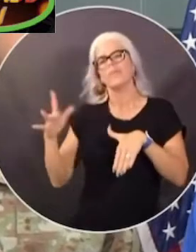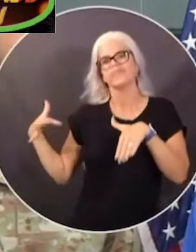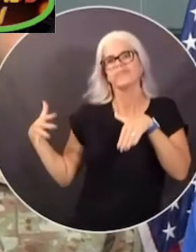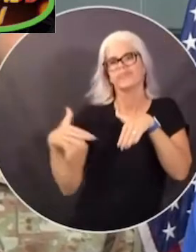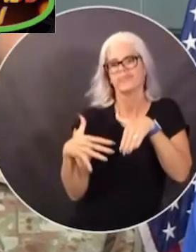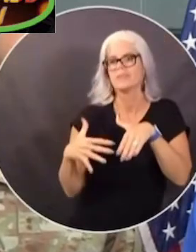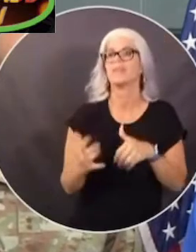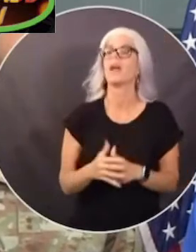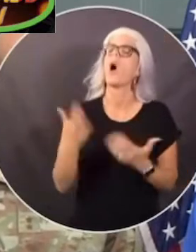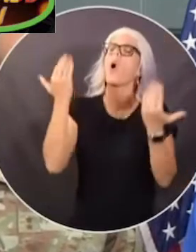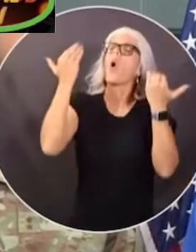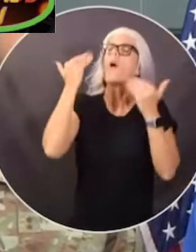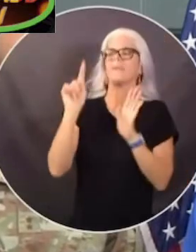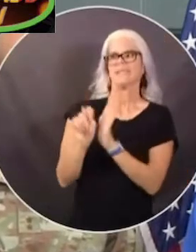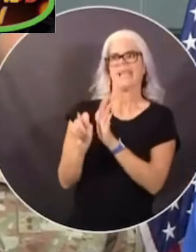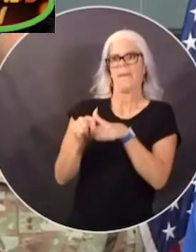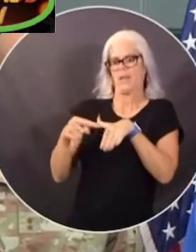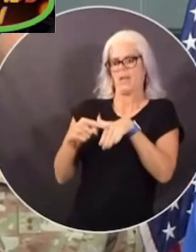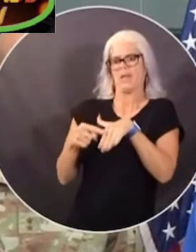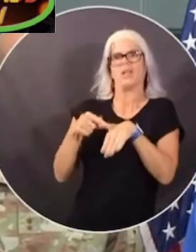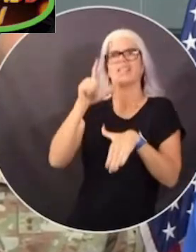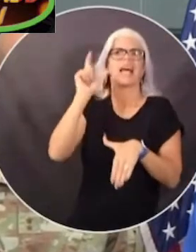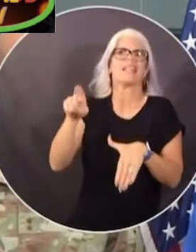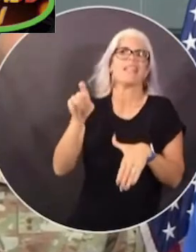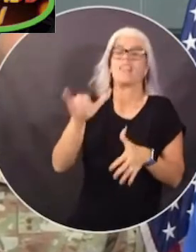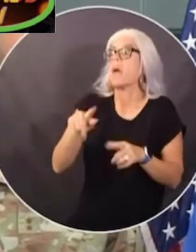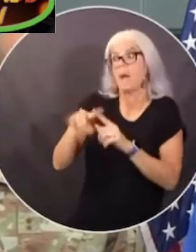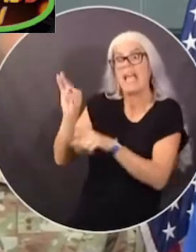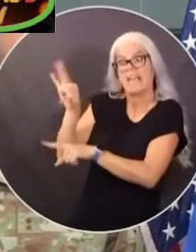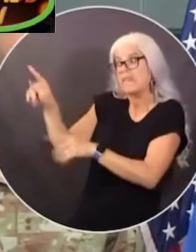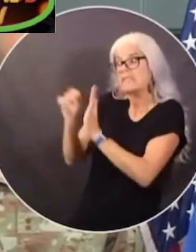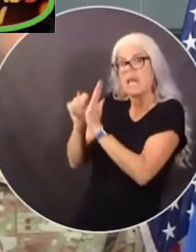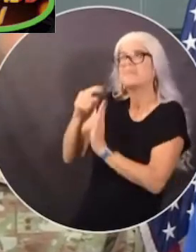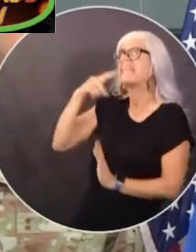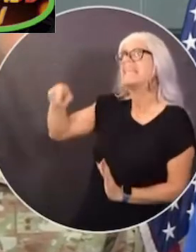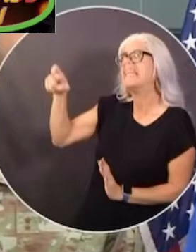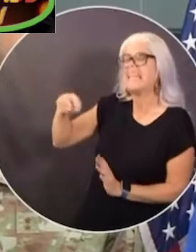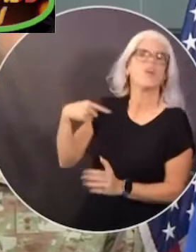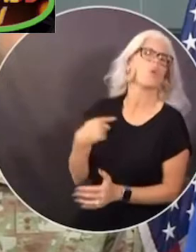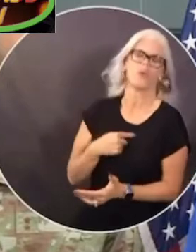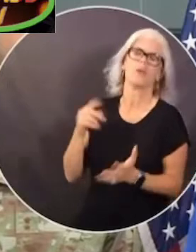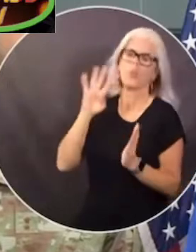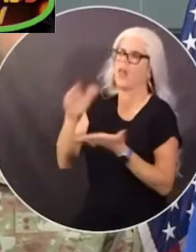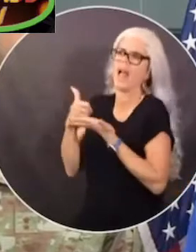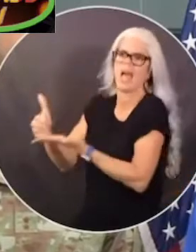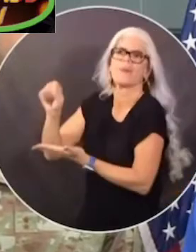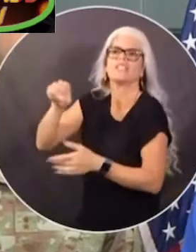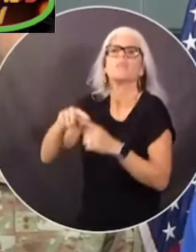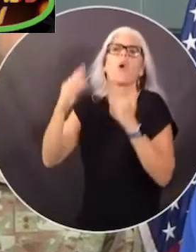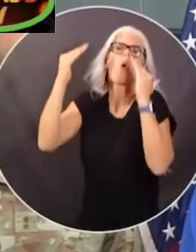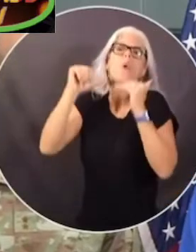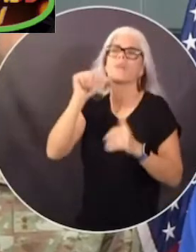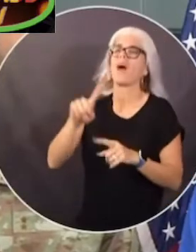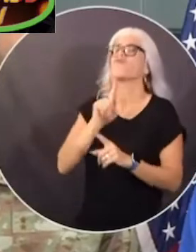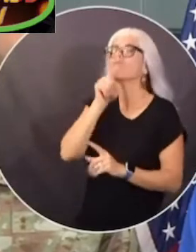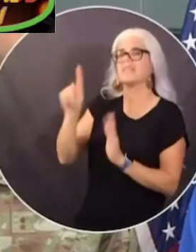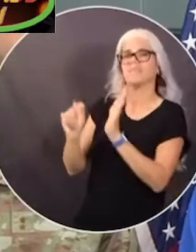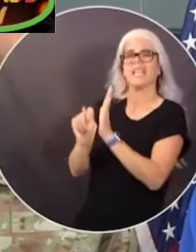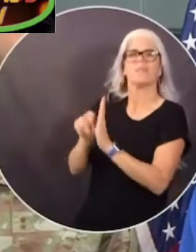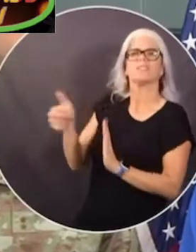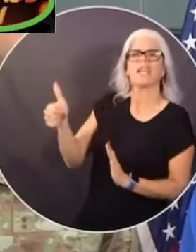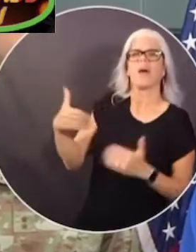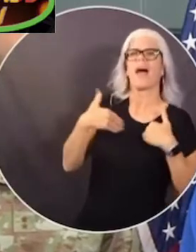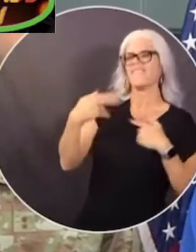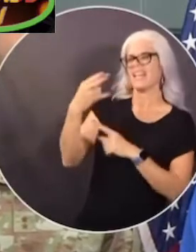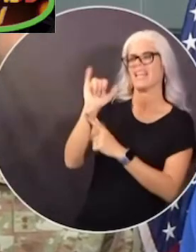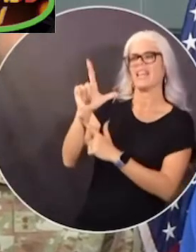fleet resources up. We will do it if there is some really significant. But you look at the guys they got up there, Hillsborough, Pinellas,